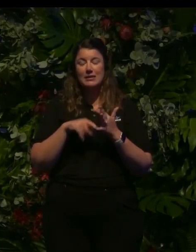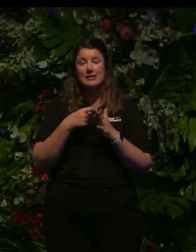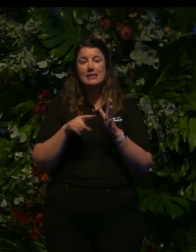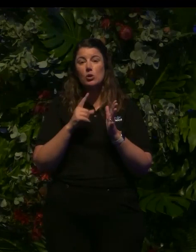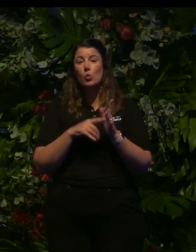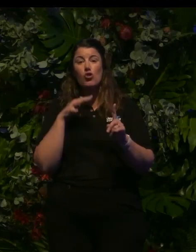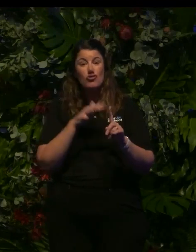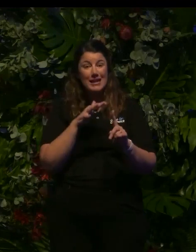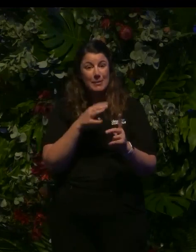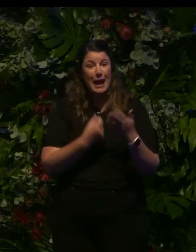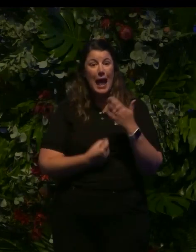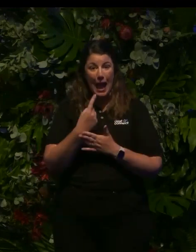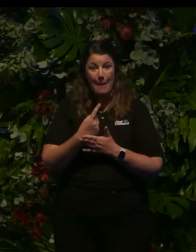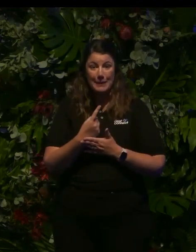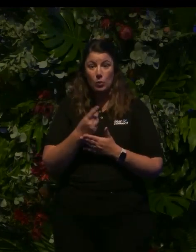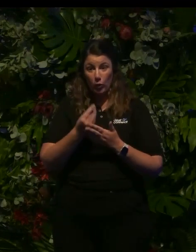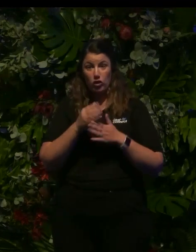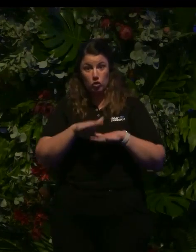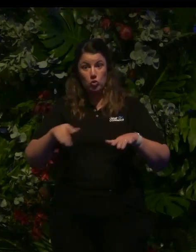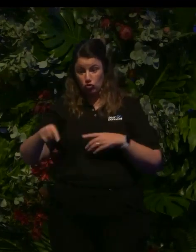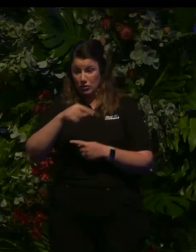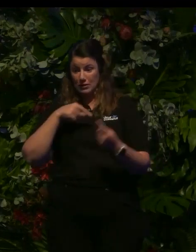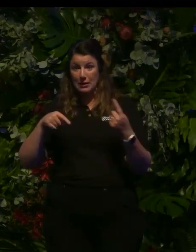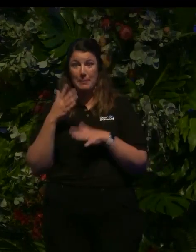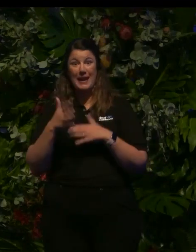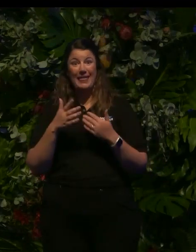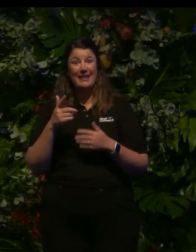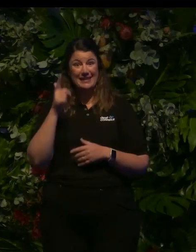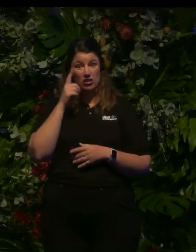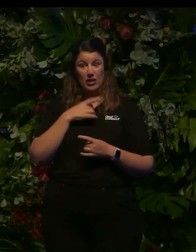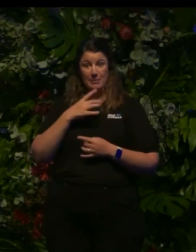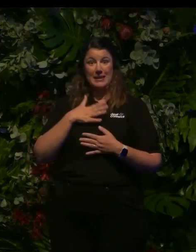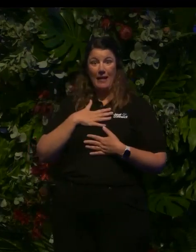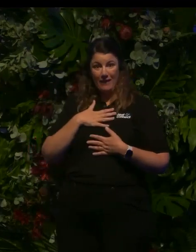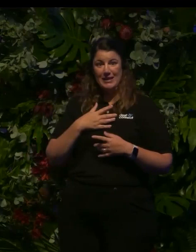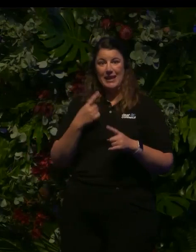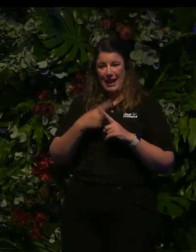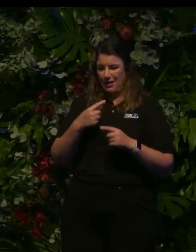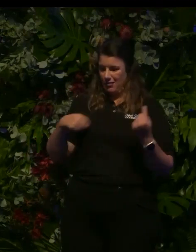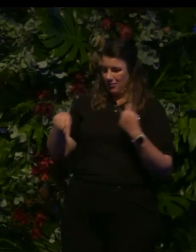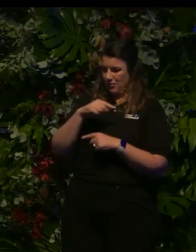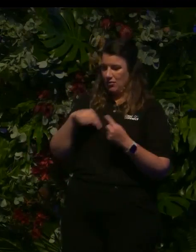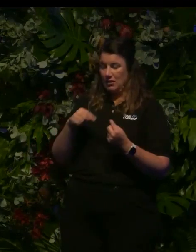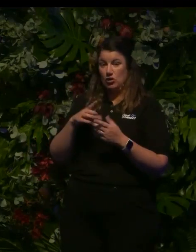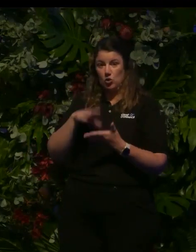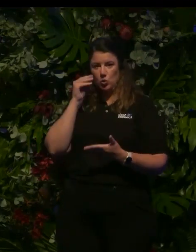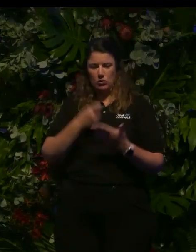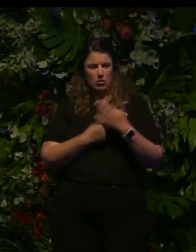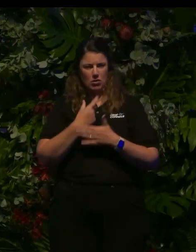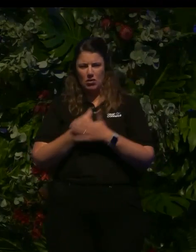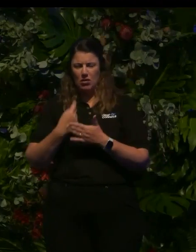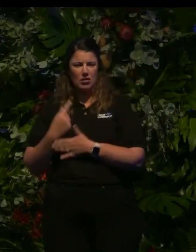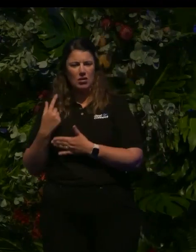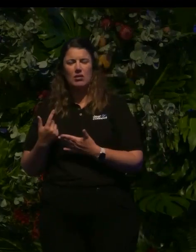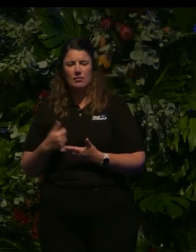harassment happens among the child and also between the teachers themselves and also between the teacher and also students.